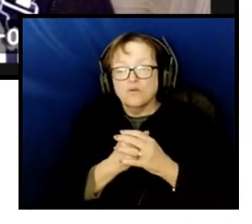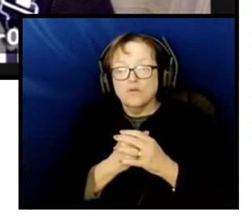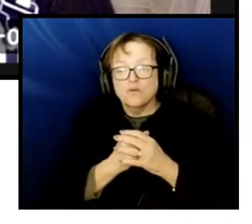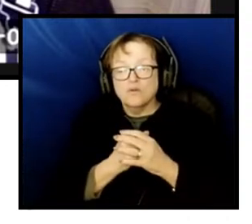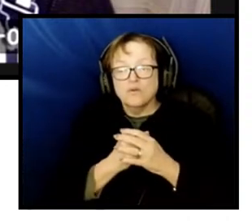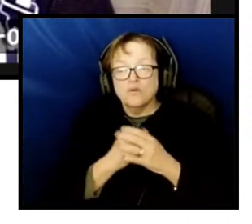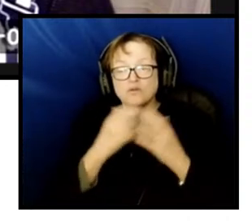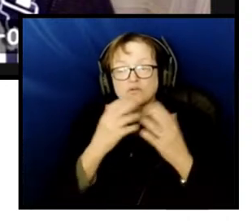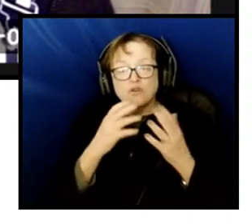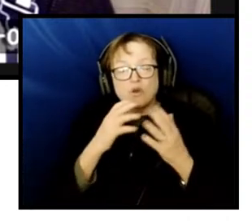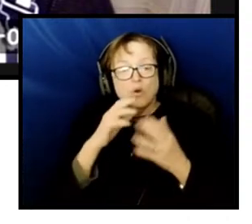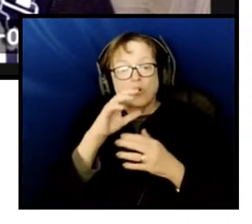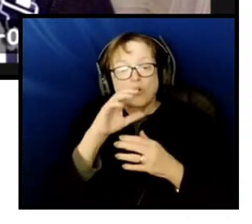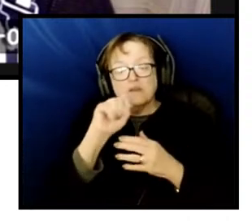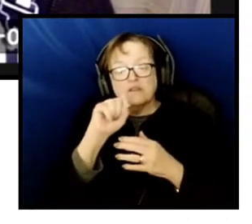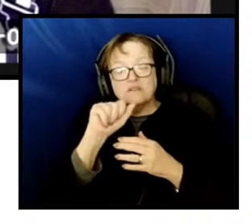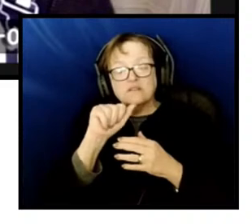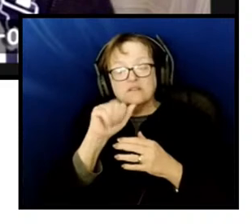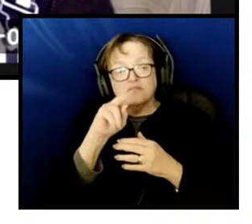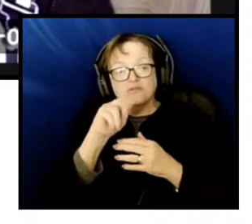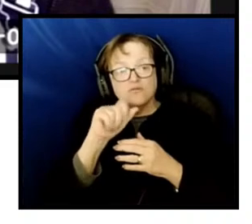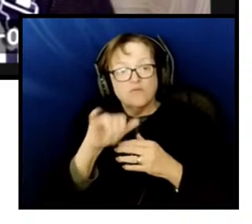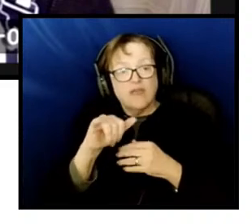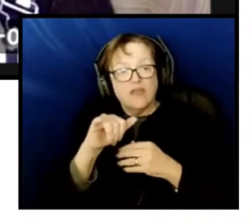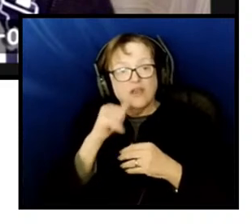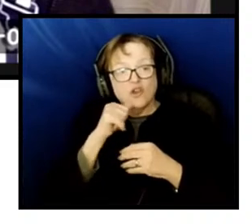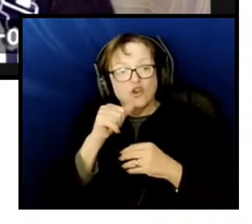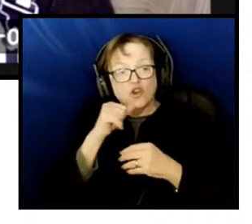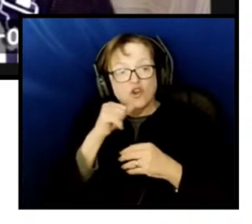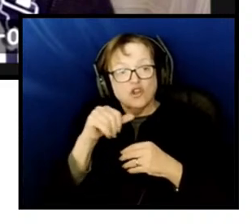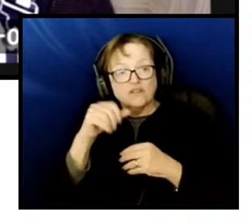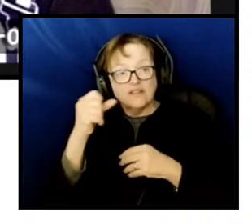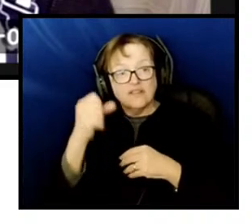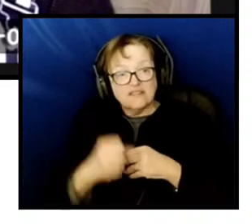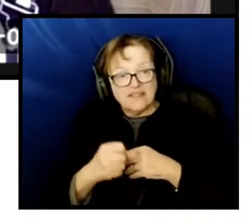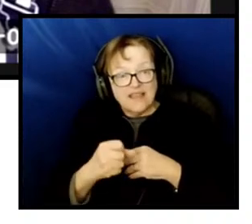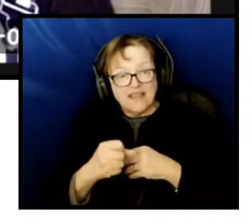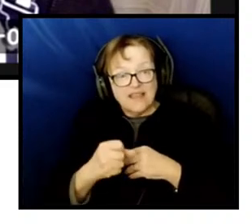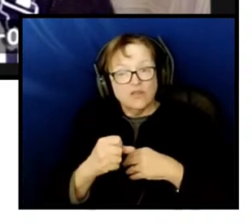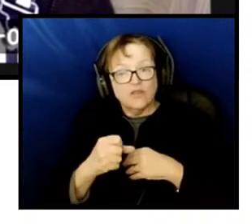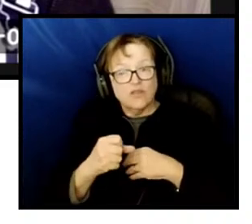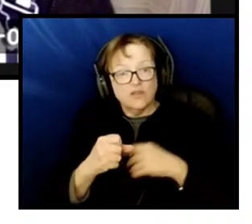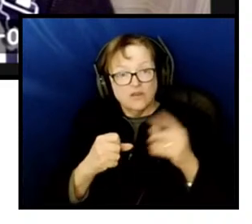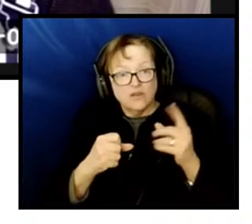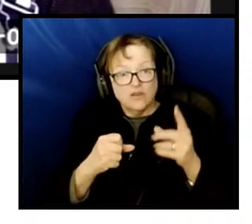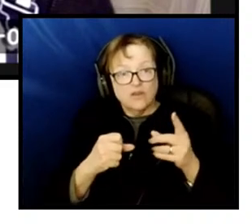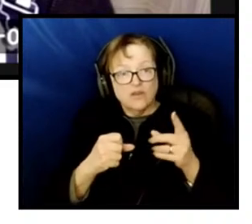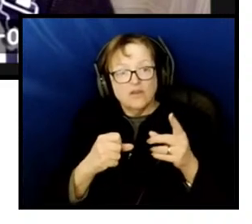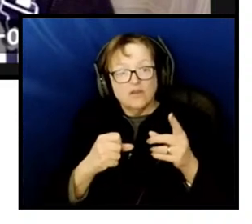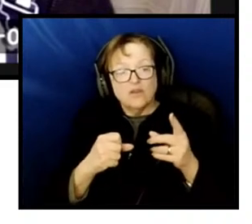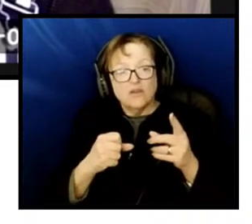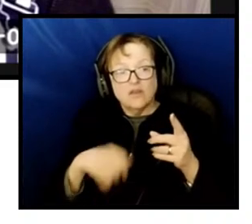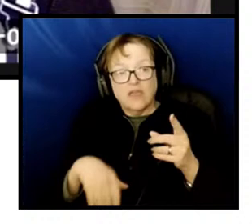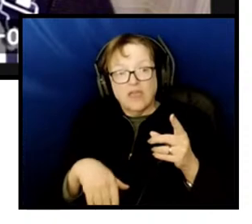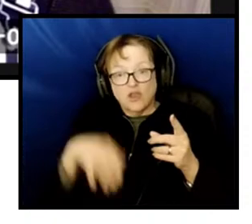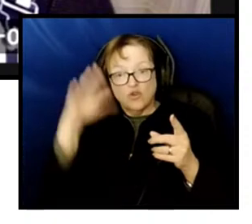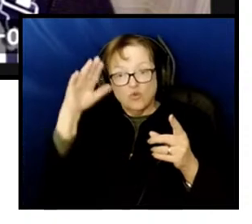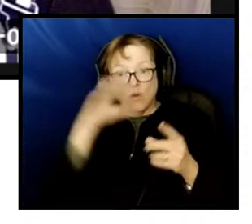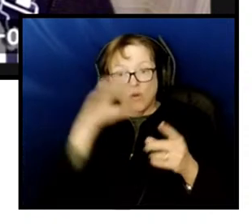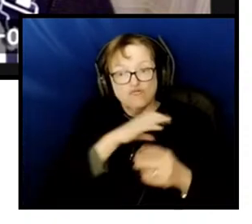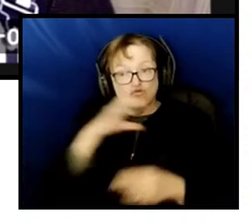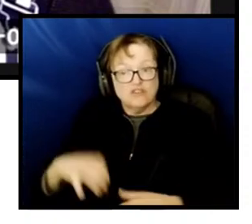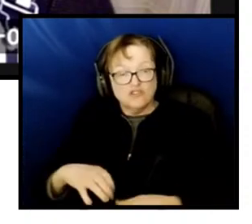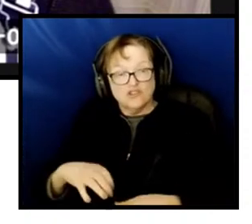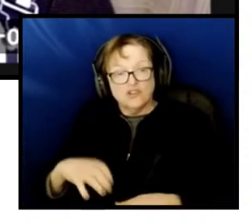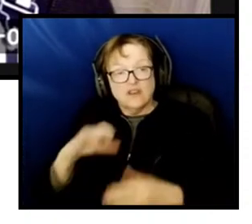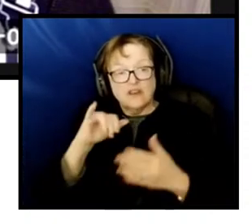Saray grew up in the South, and he was actually raised Christian, which was something